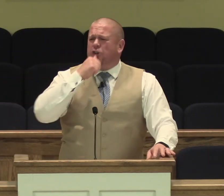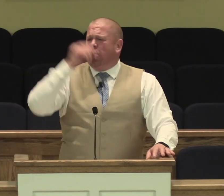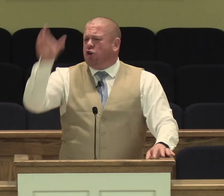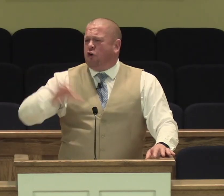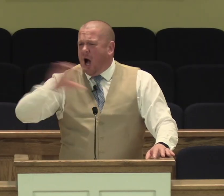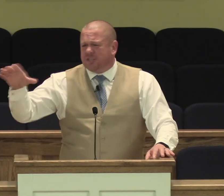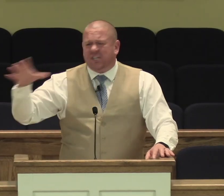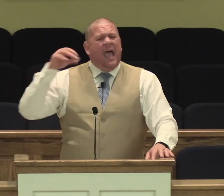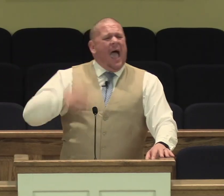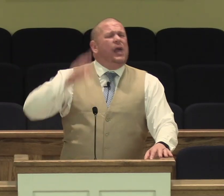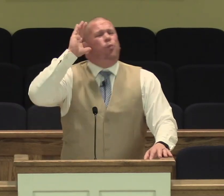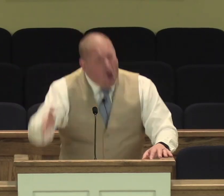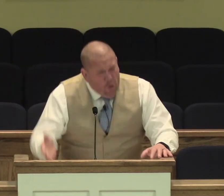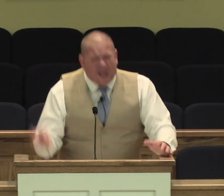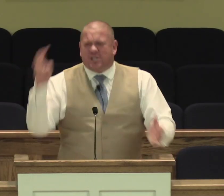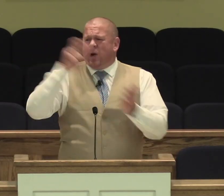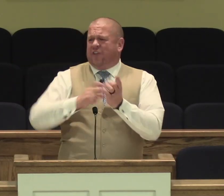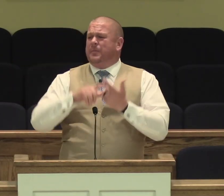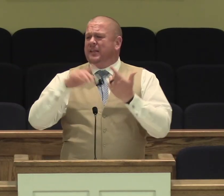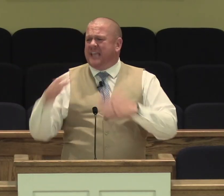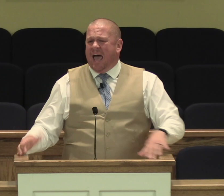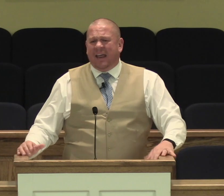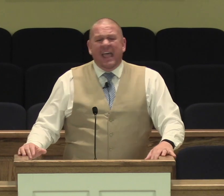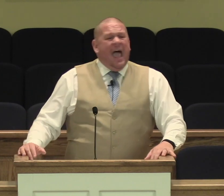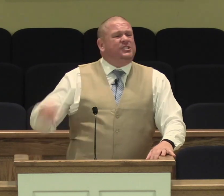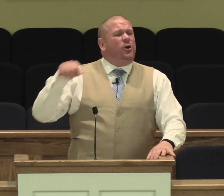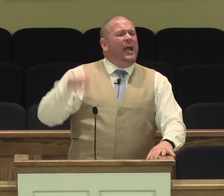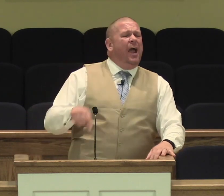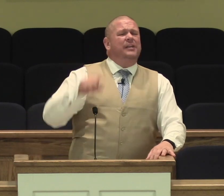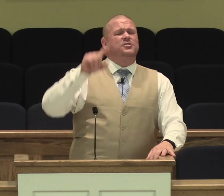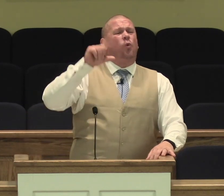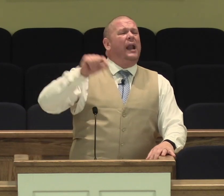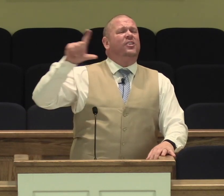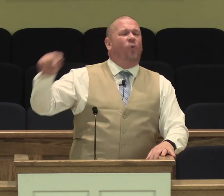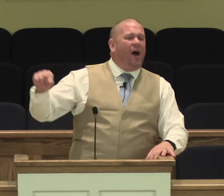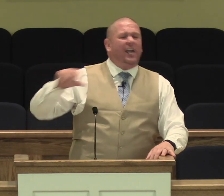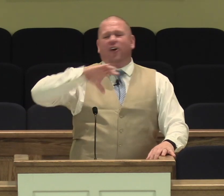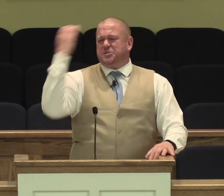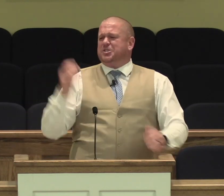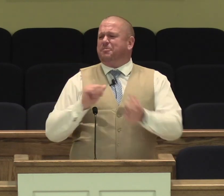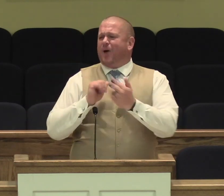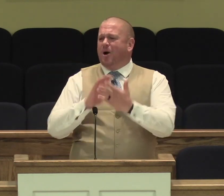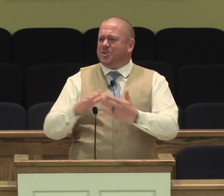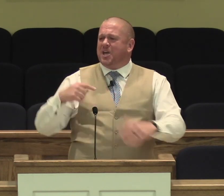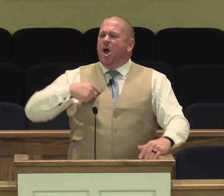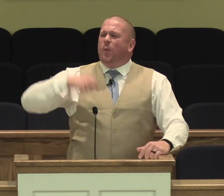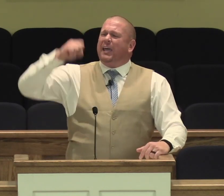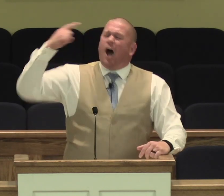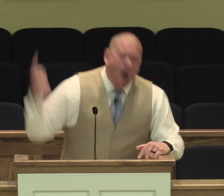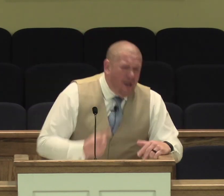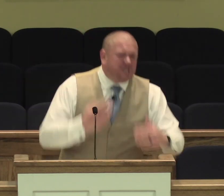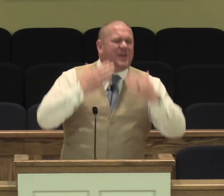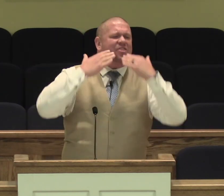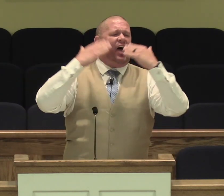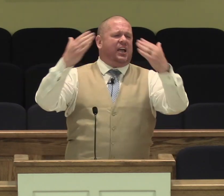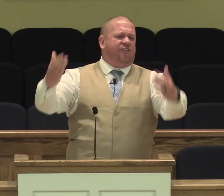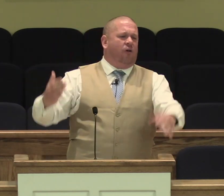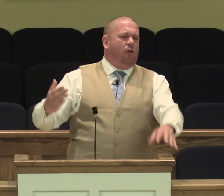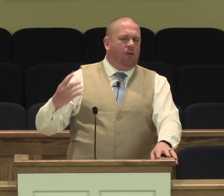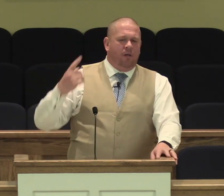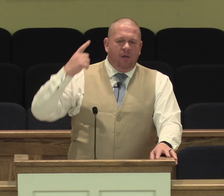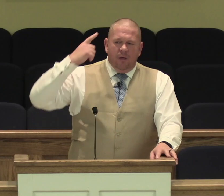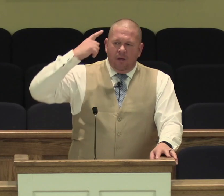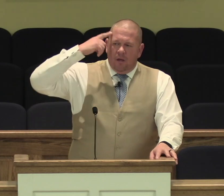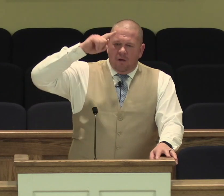going to endure the cross and he would resurrect from the dead. And so here as 2020 Christmas approaches, we can always be